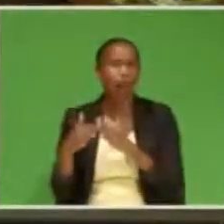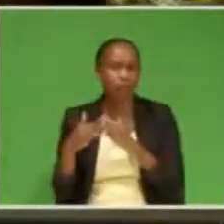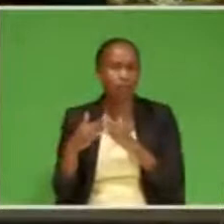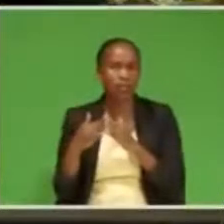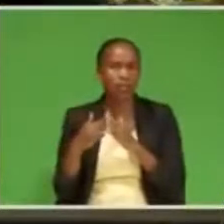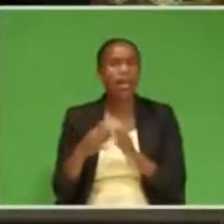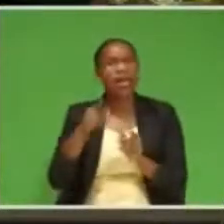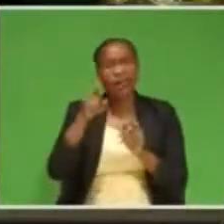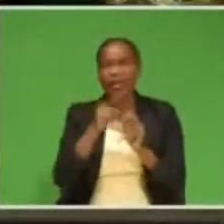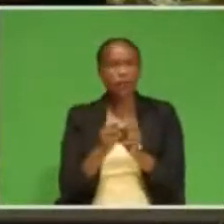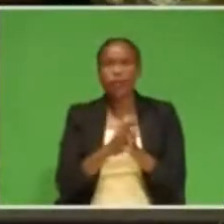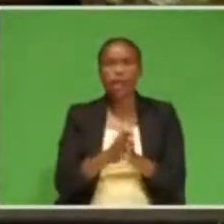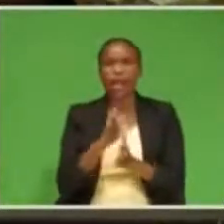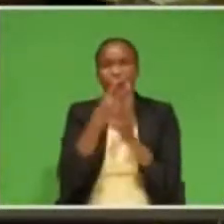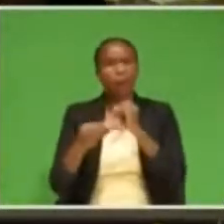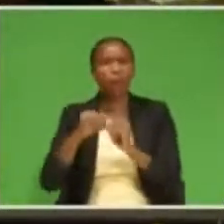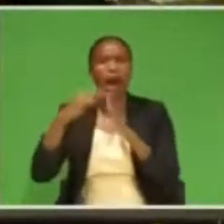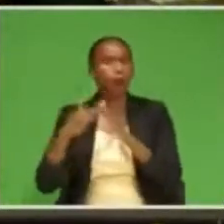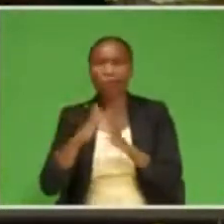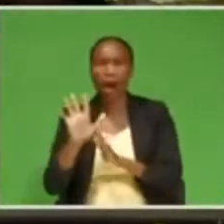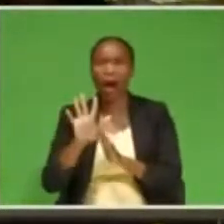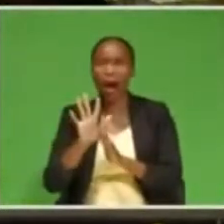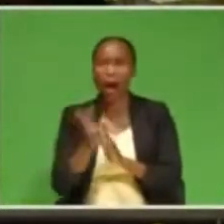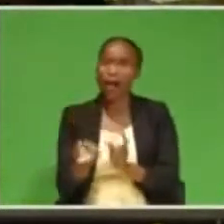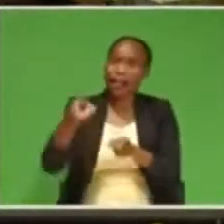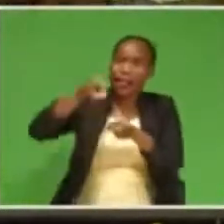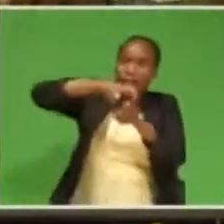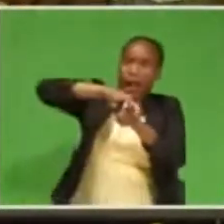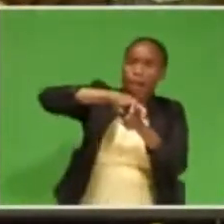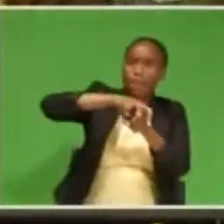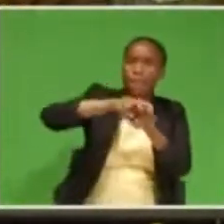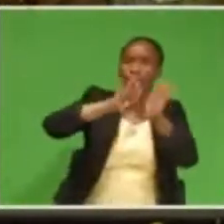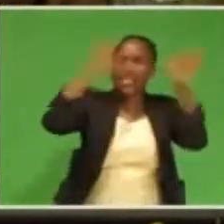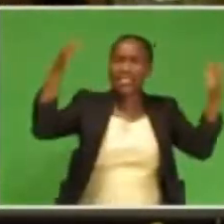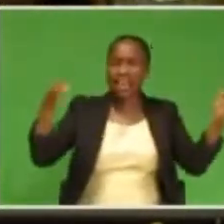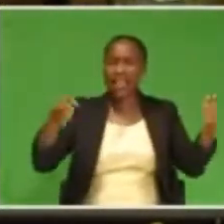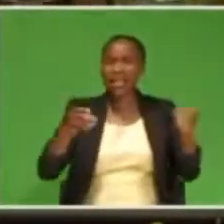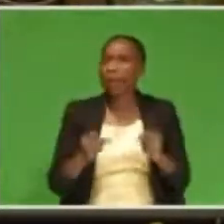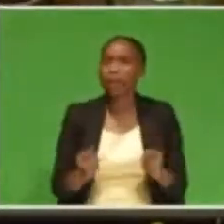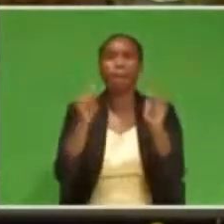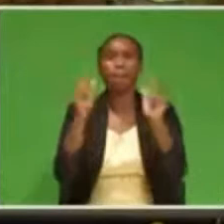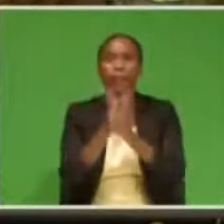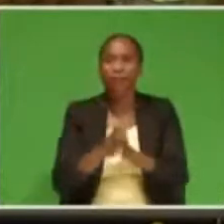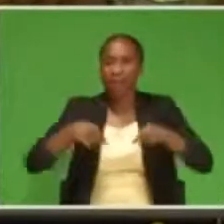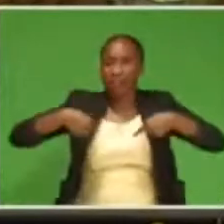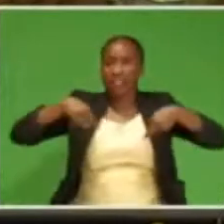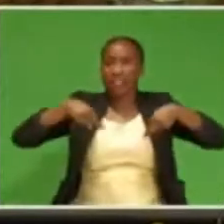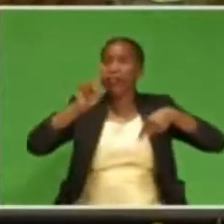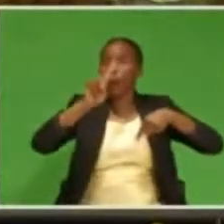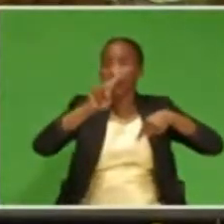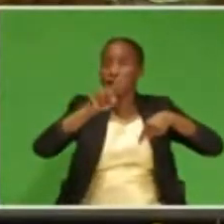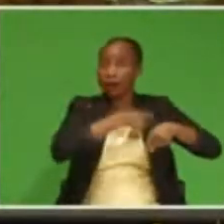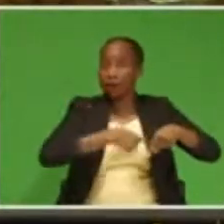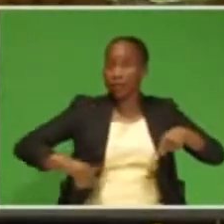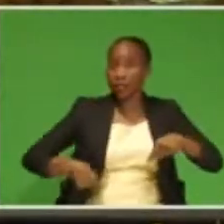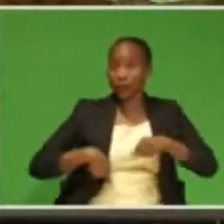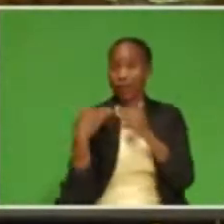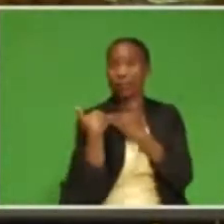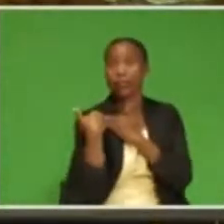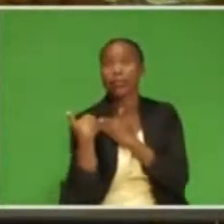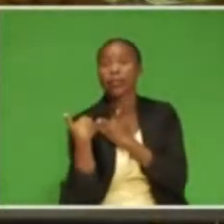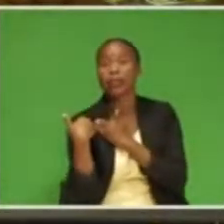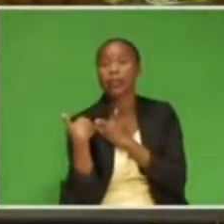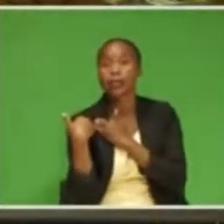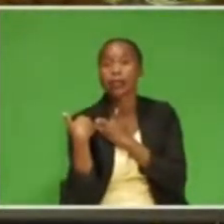house, they climb the stage. It immediately threatens the security of the principal.